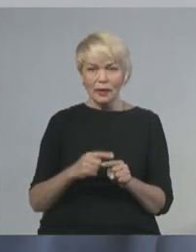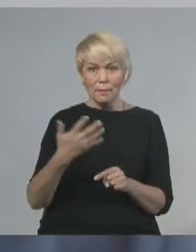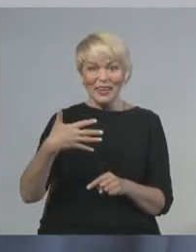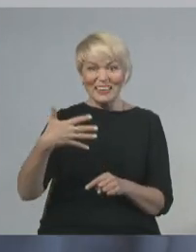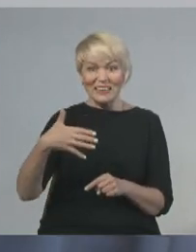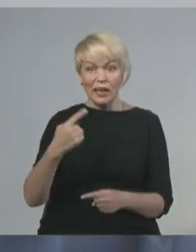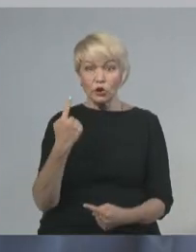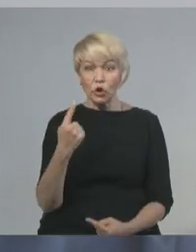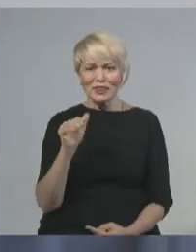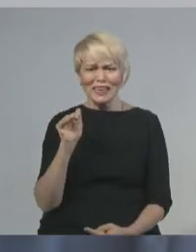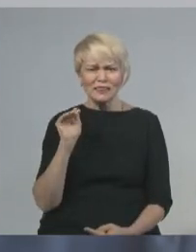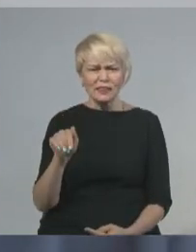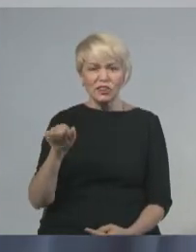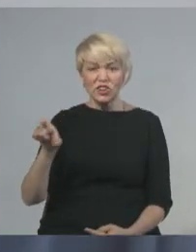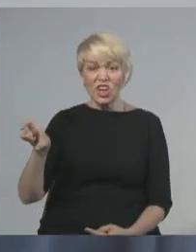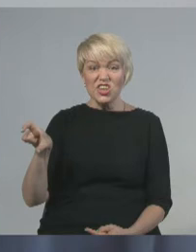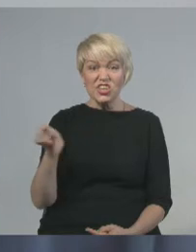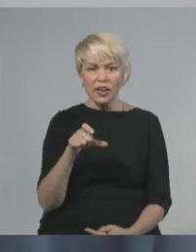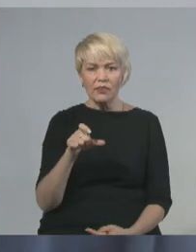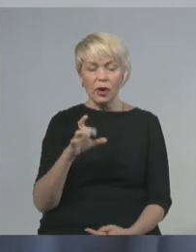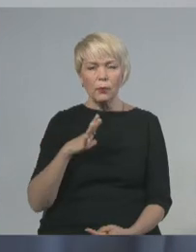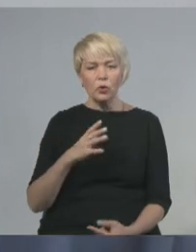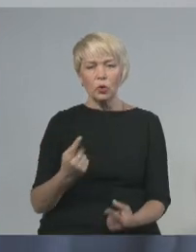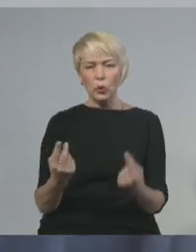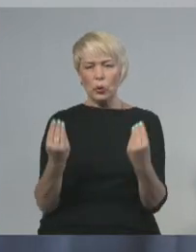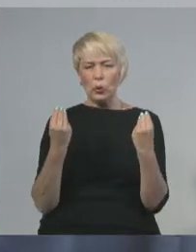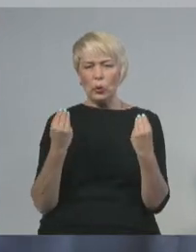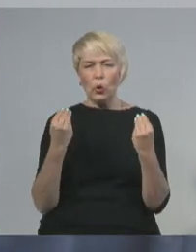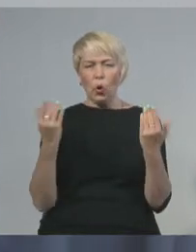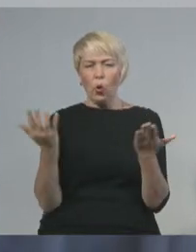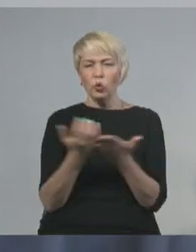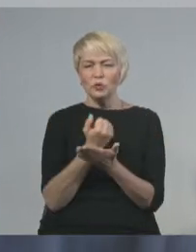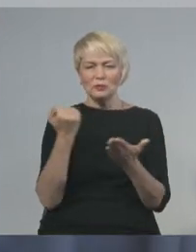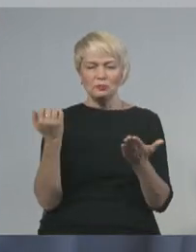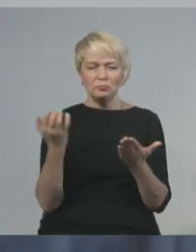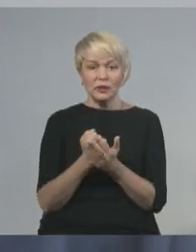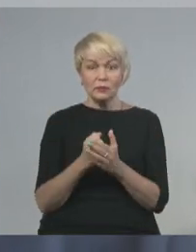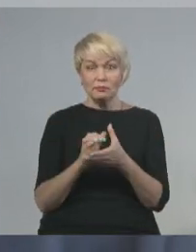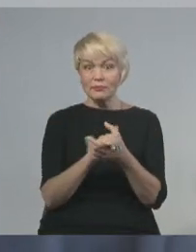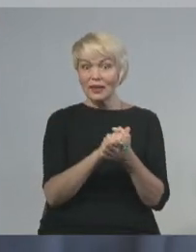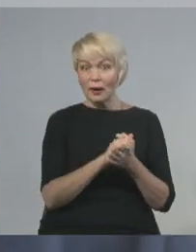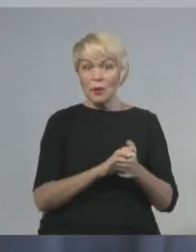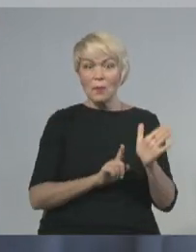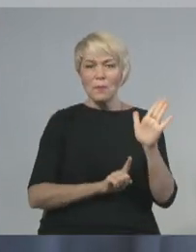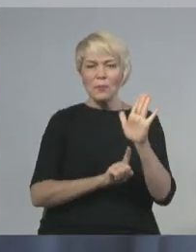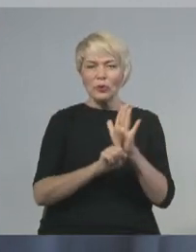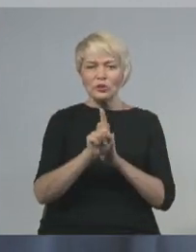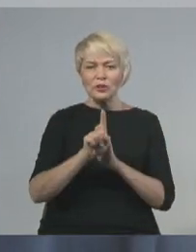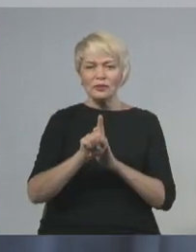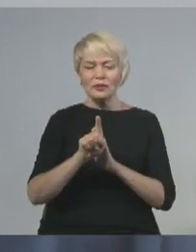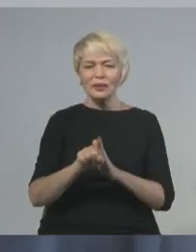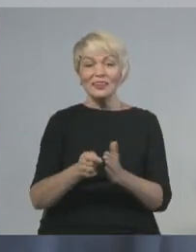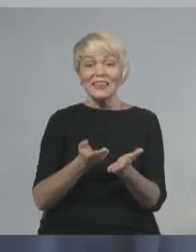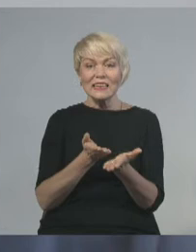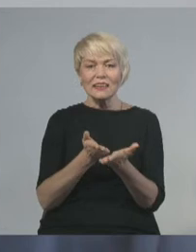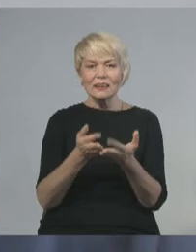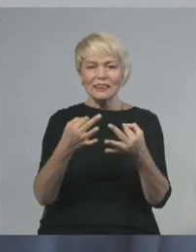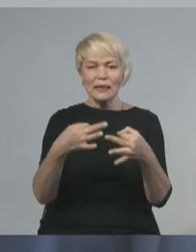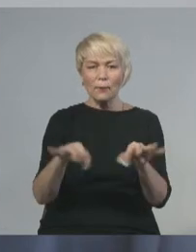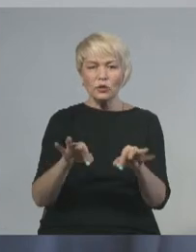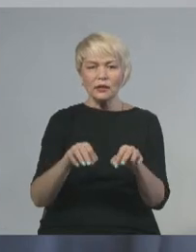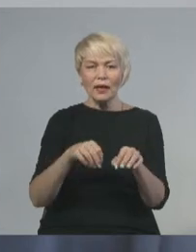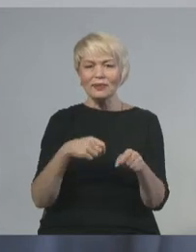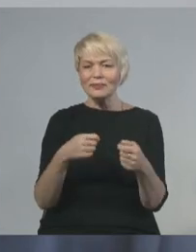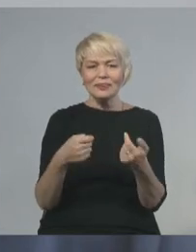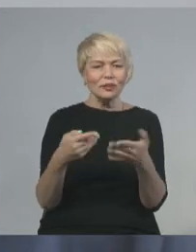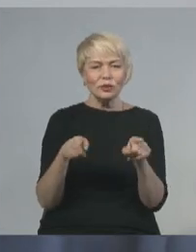successful and we immediately started the series of the the product we wanted to have we immediately immediately started it then there was that we